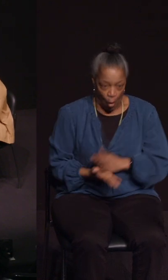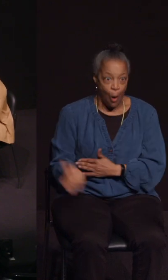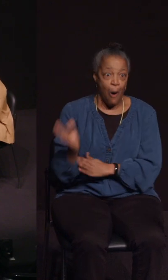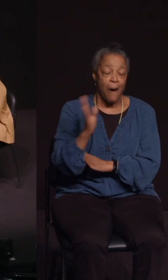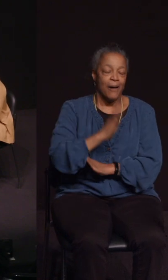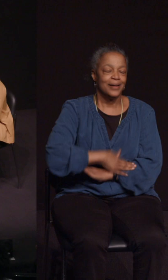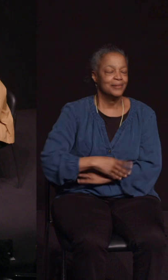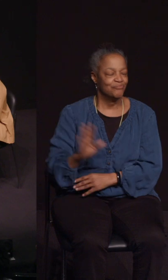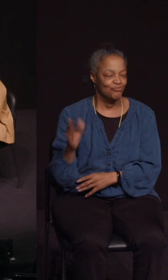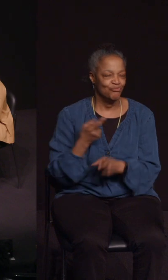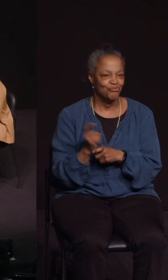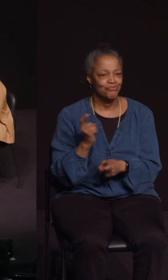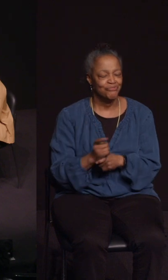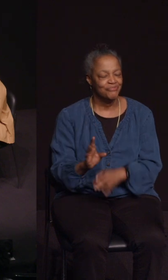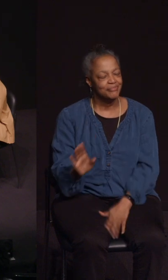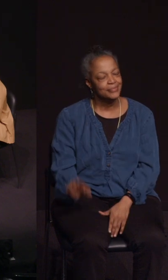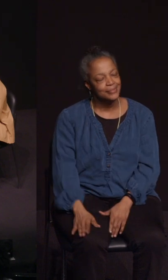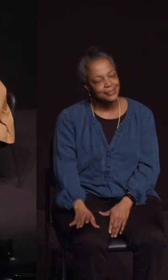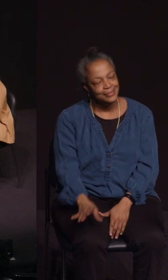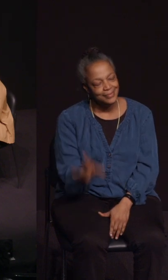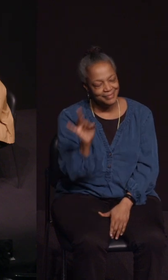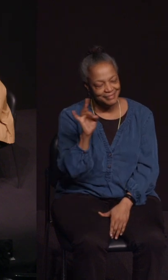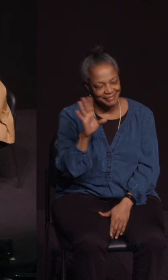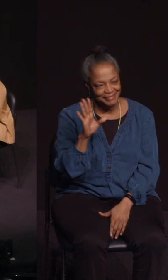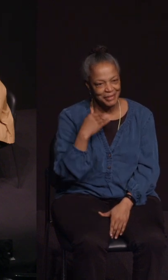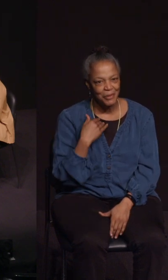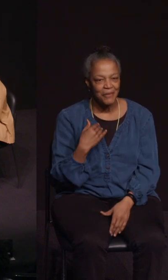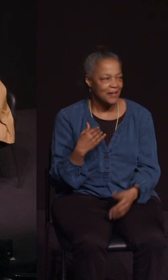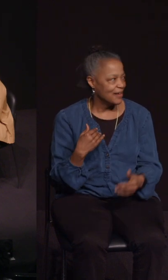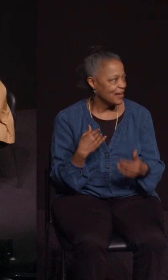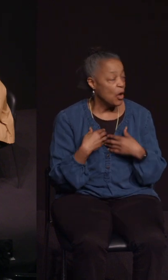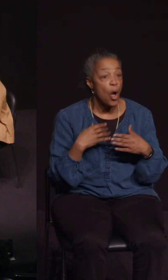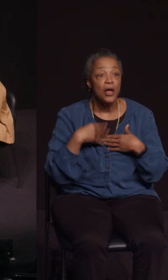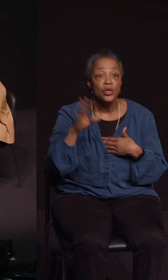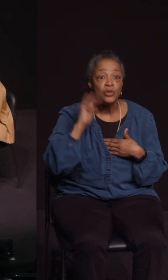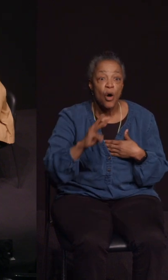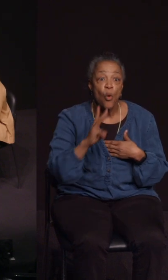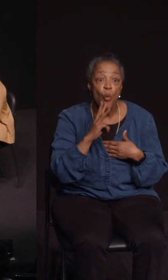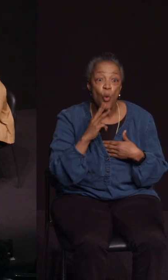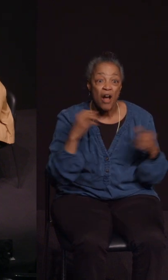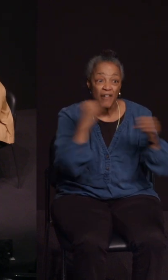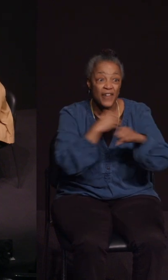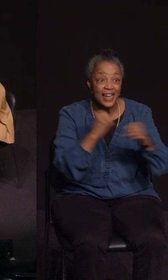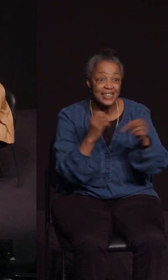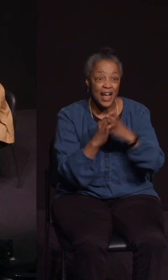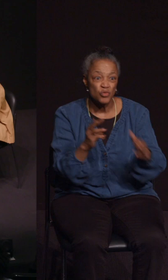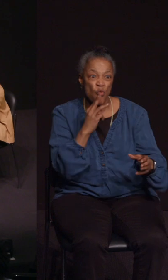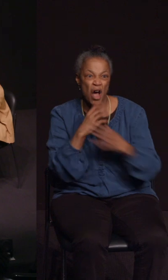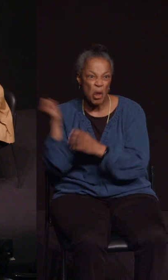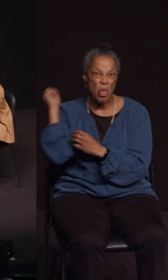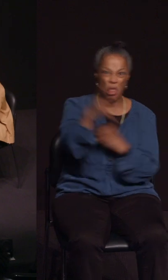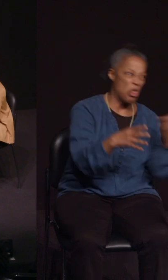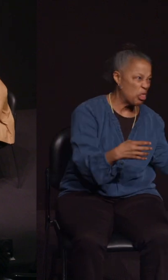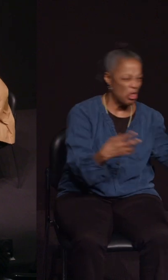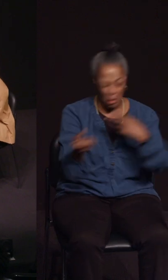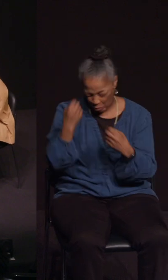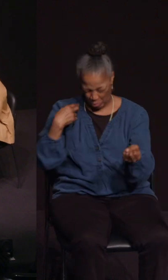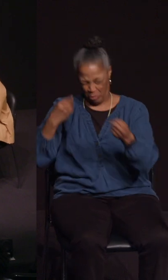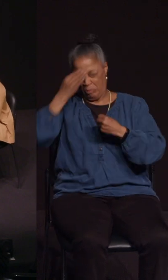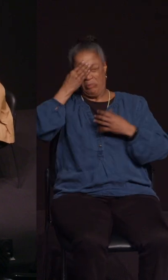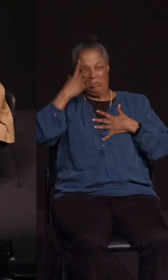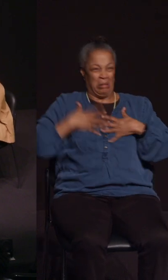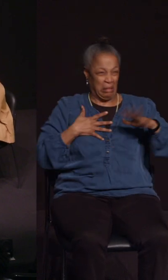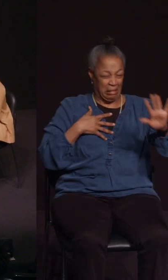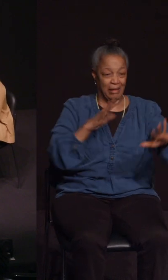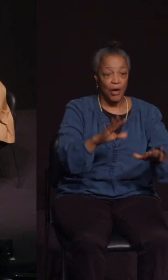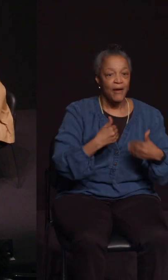So he was very, you know, we used to have water fights in the house, water everywhere. You know, it just, we had fun, you